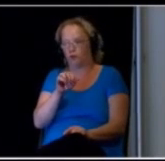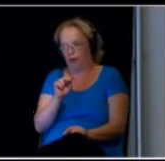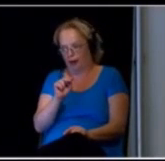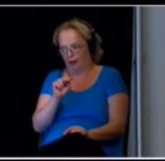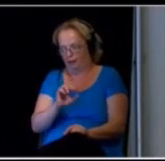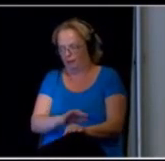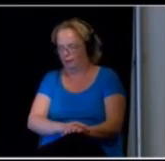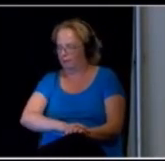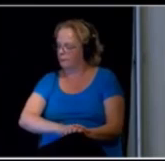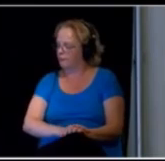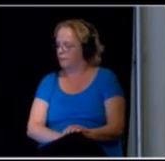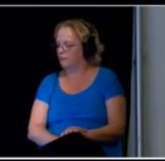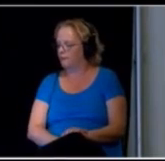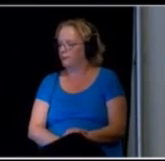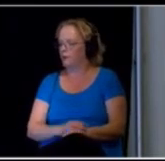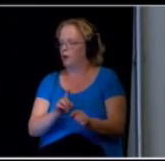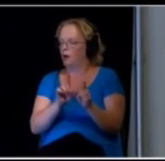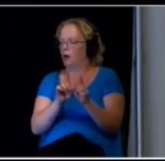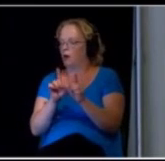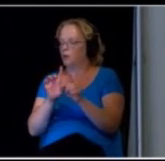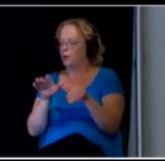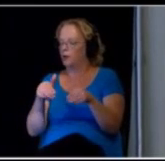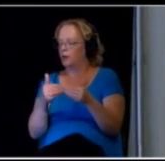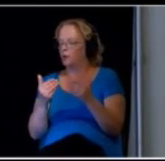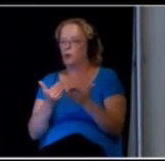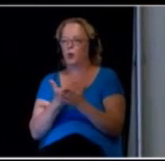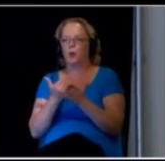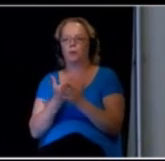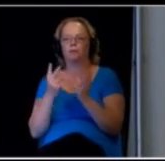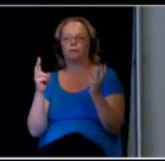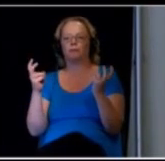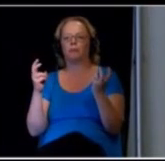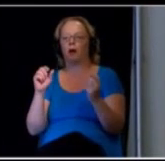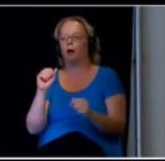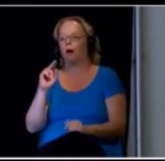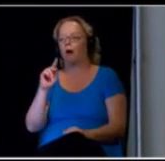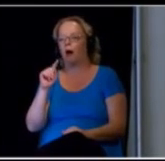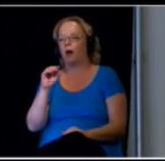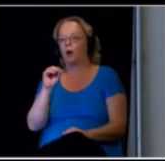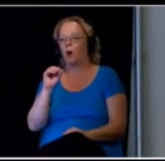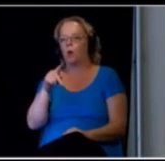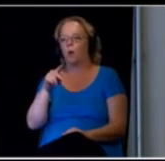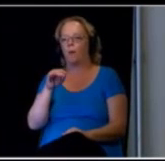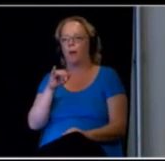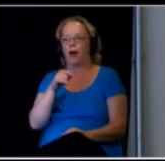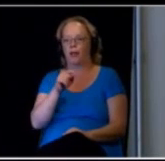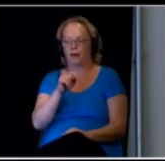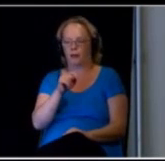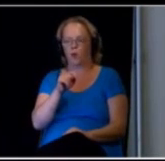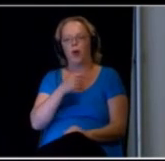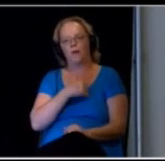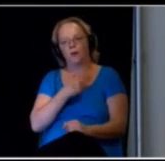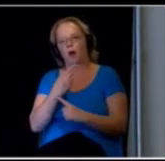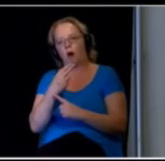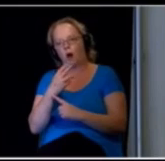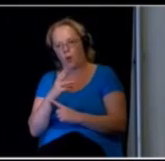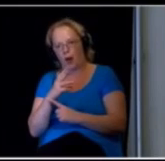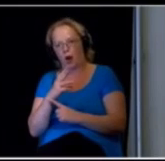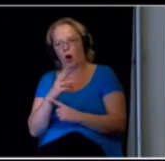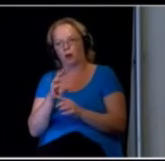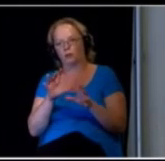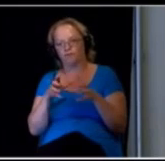We also introduced Autopilot, initially starting with the hardware suite, and now we're gradually updating the